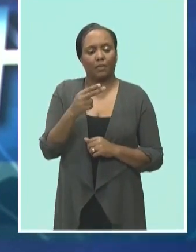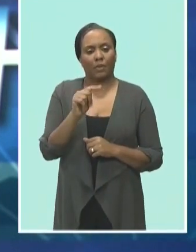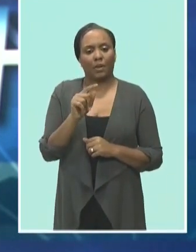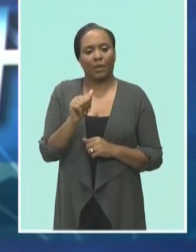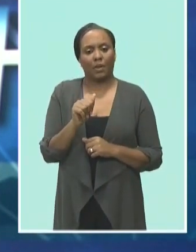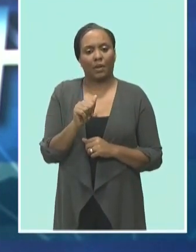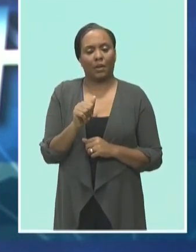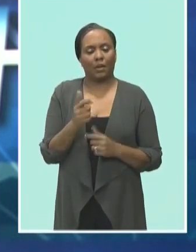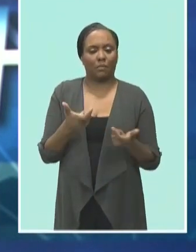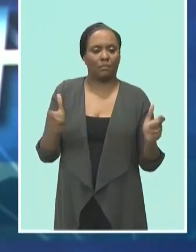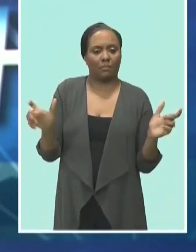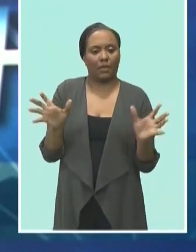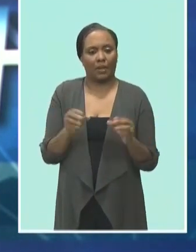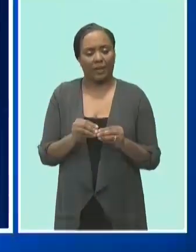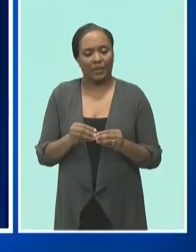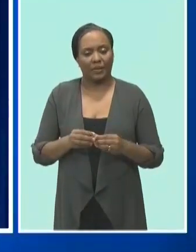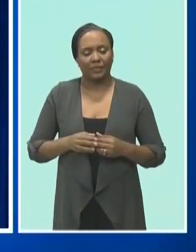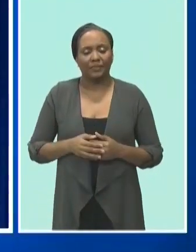AGM.